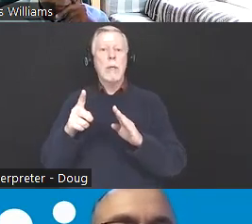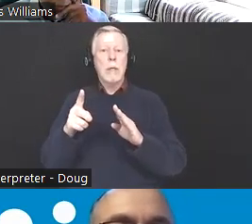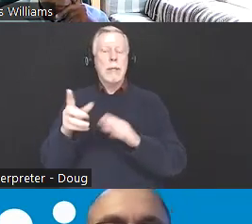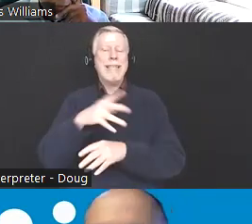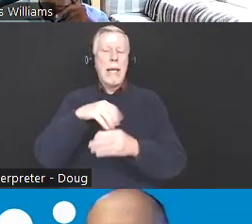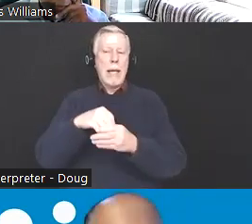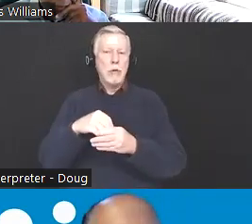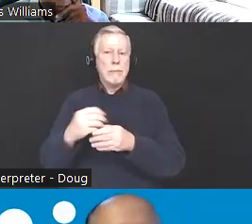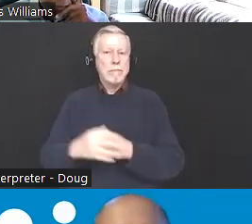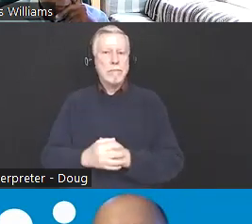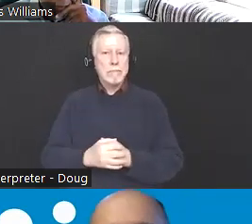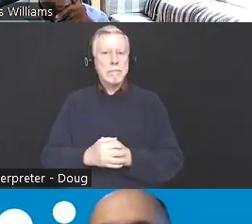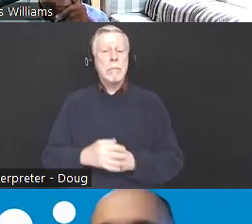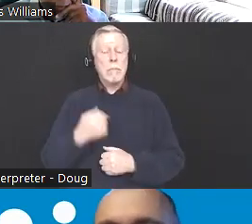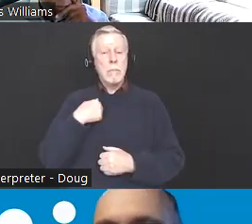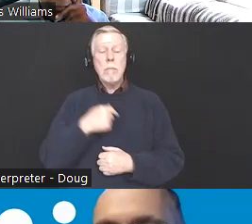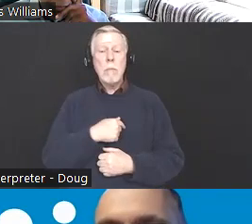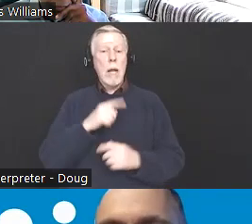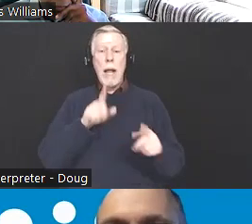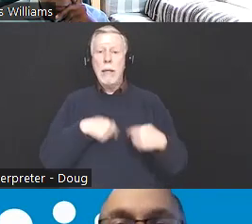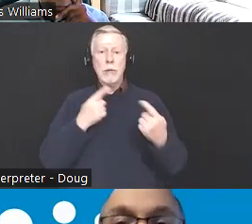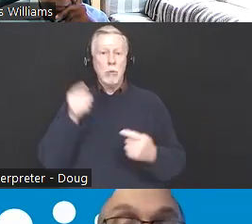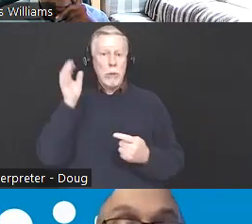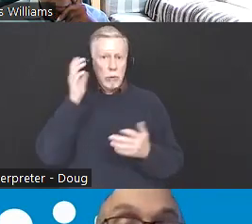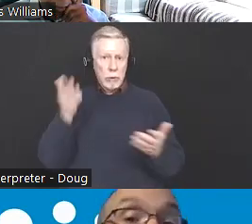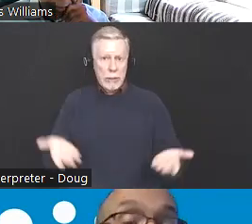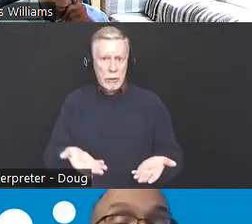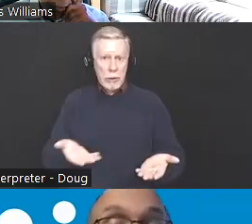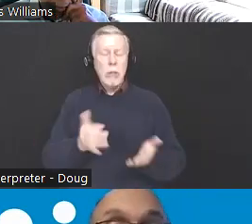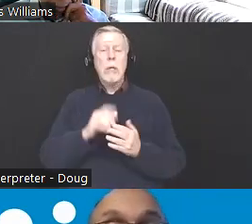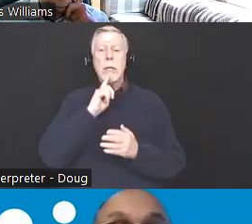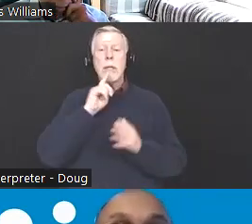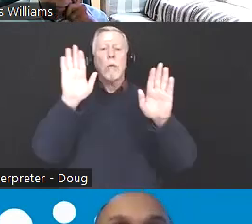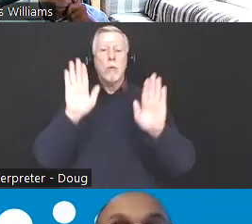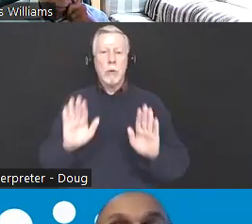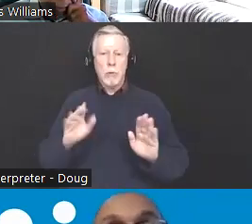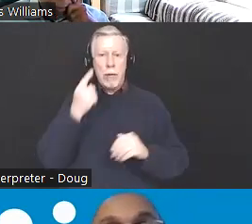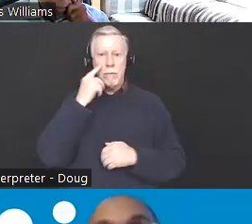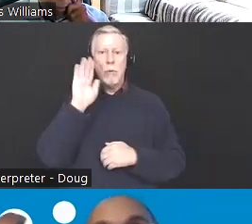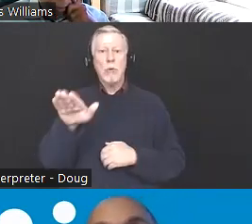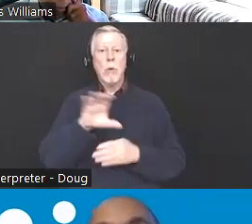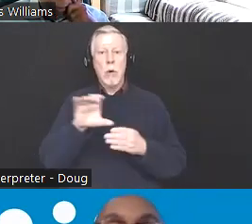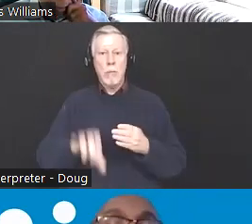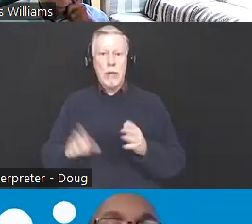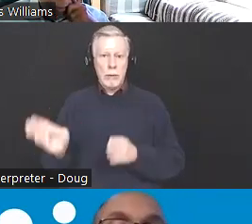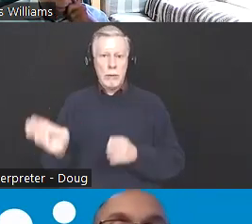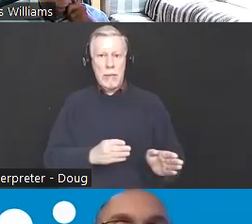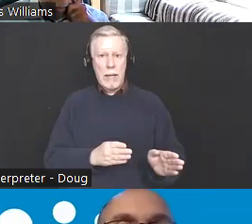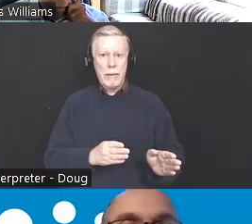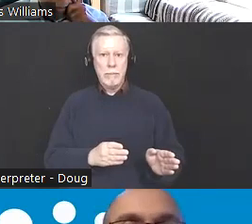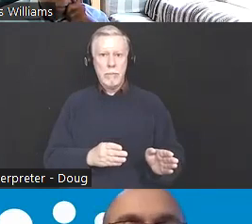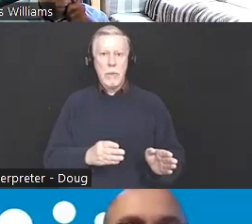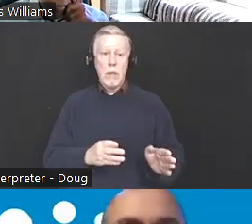as we've really heard here, that will be great for your comprehensive plan, for your plans to be